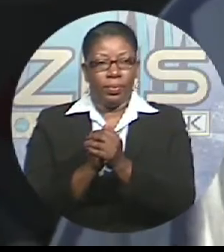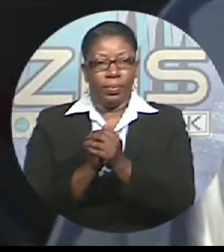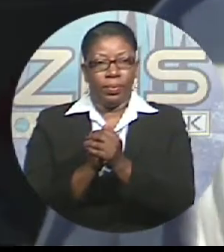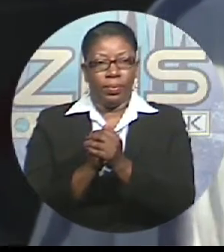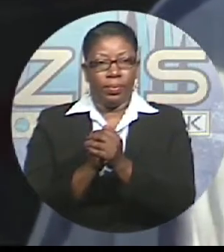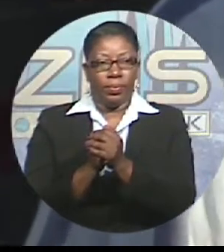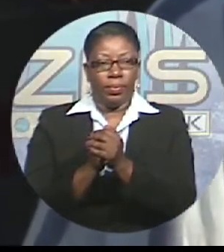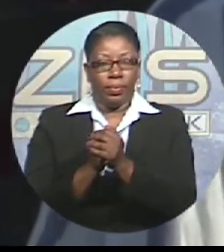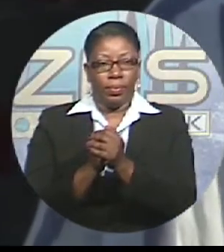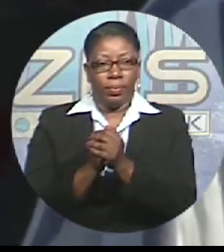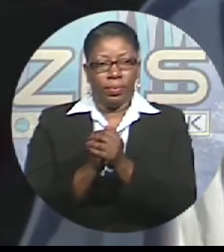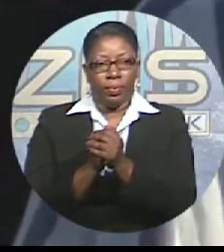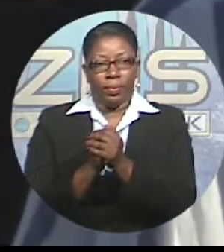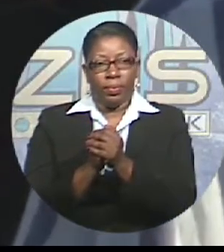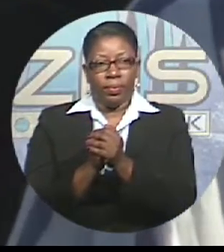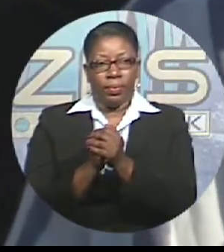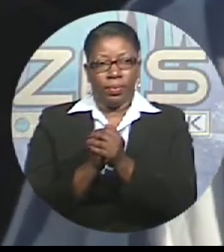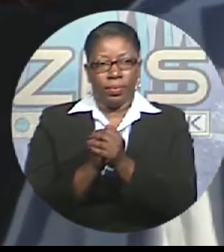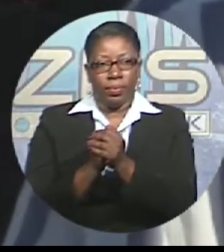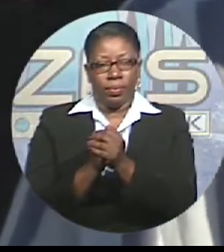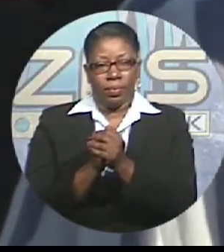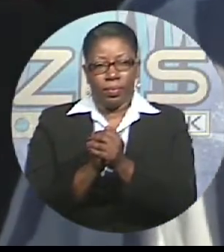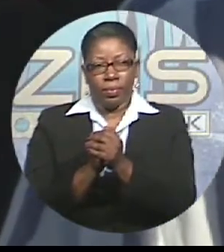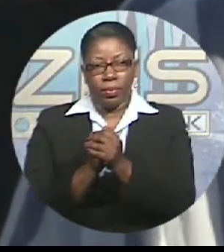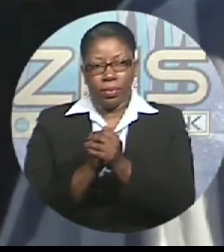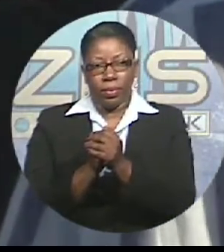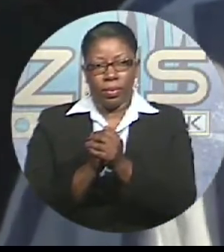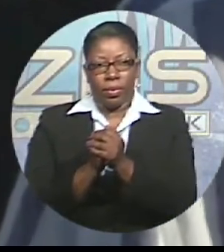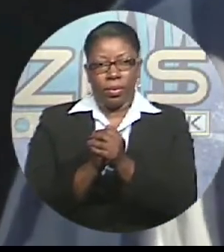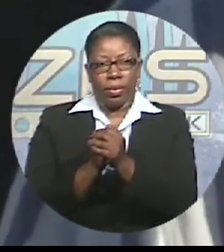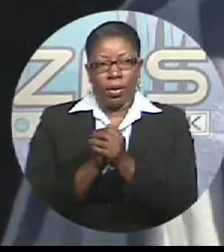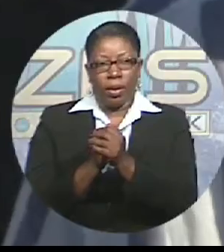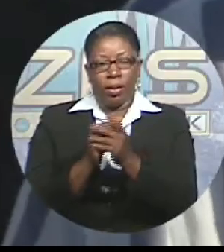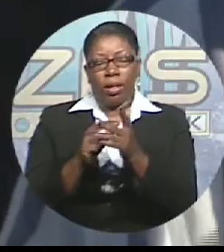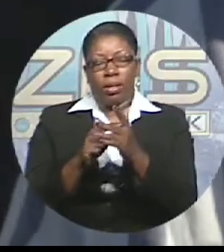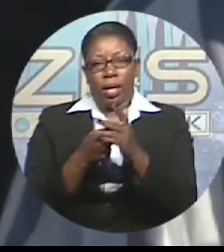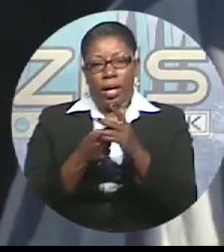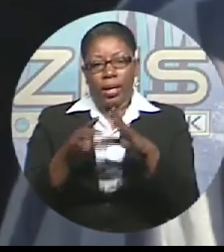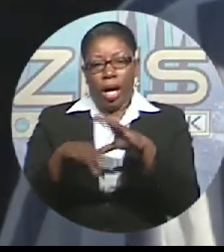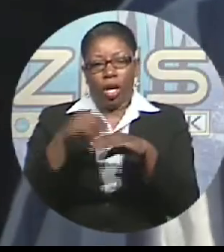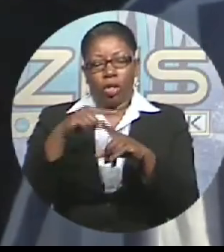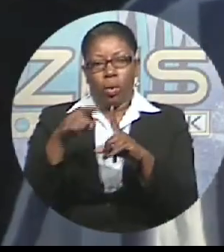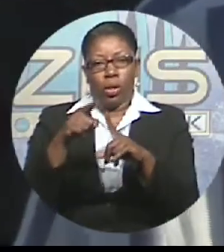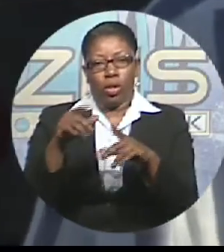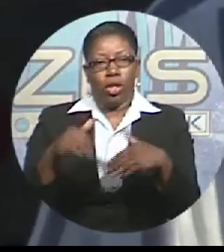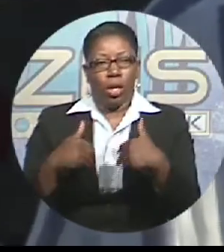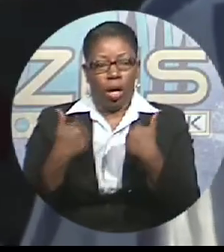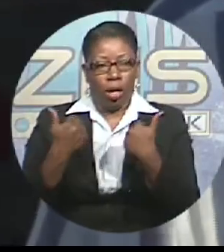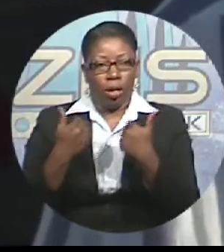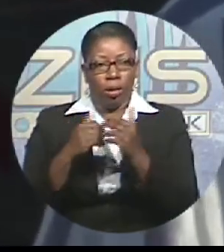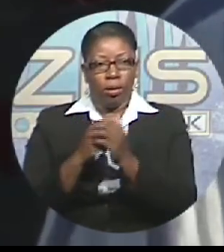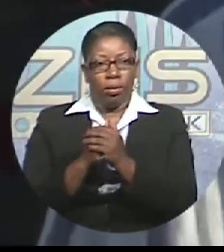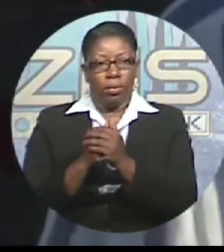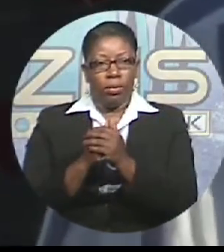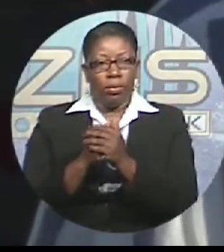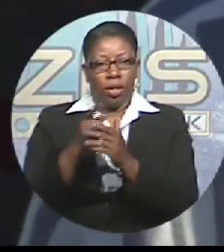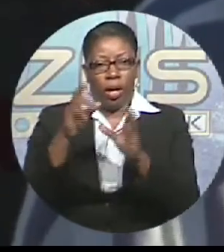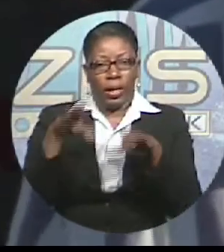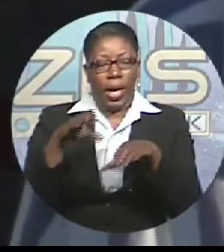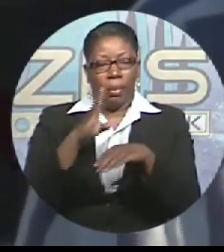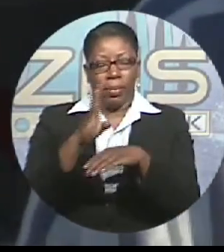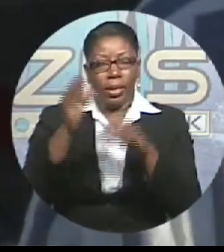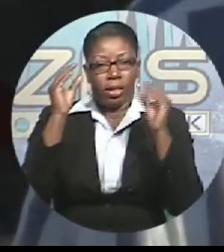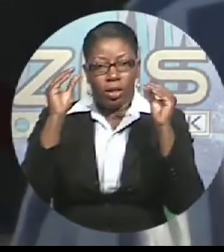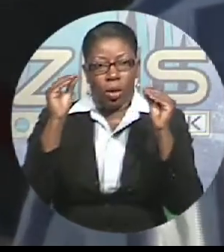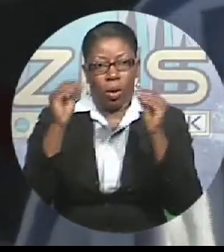t-shirt. Sailing is like everything else, my dear boy. You got to start out when you're young. Yeah, so you can't. I can't be taught. Well,